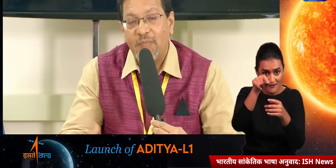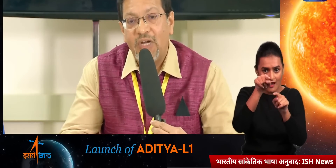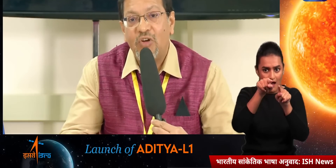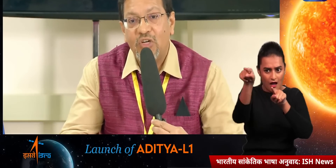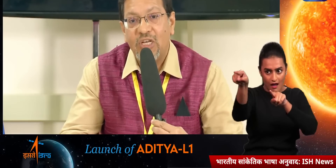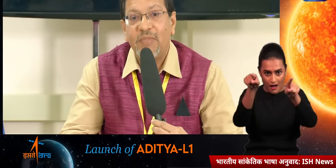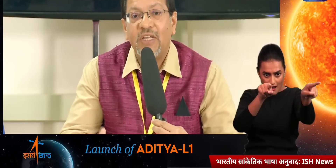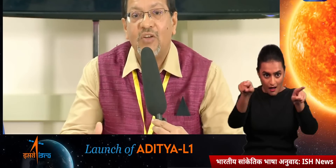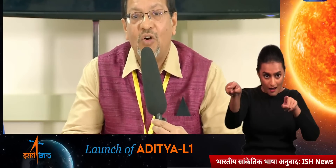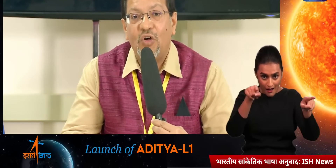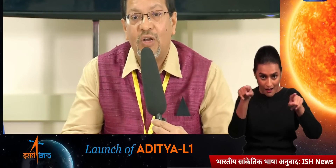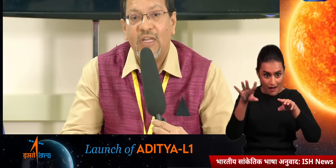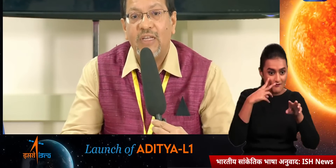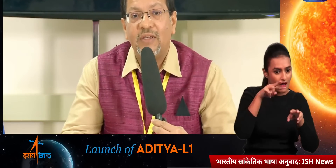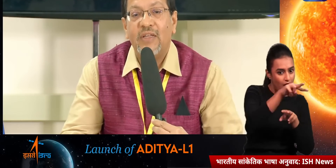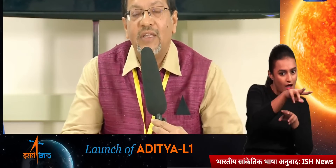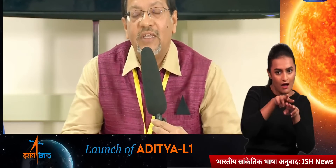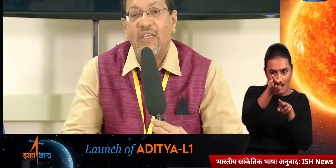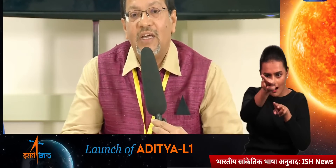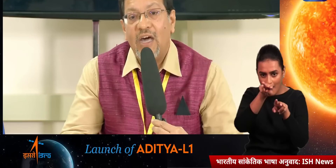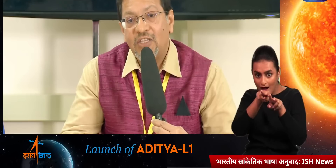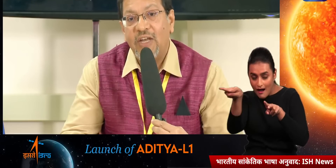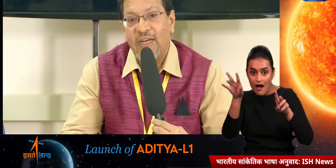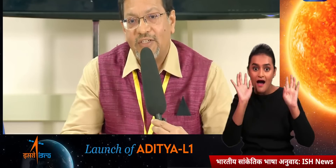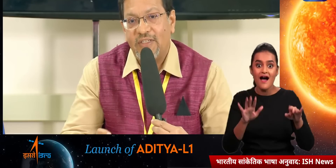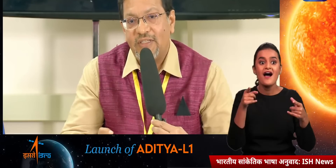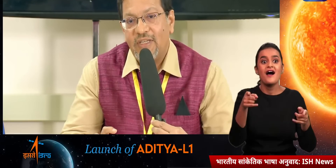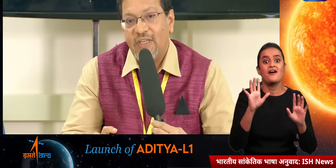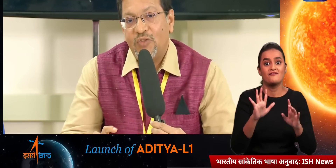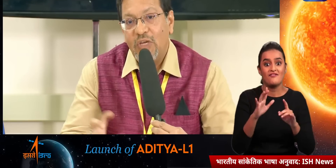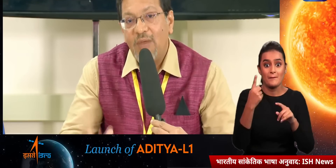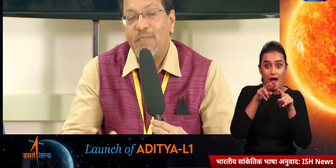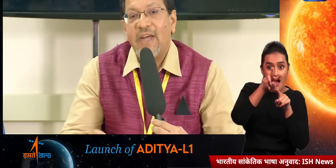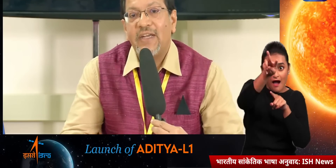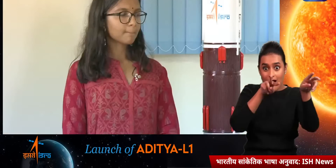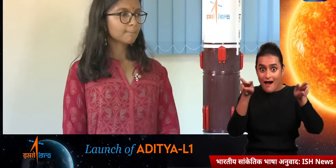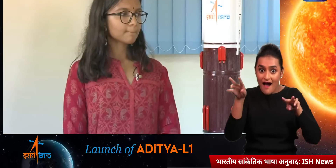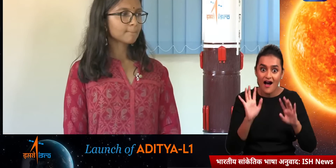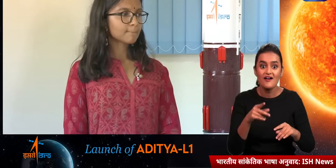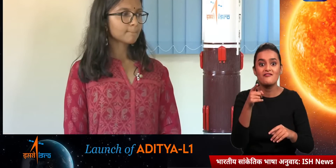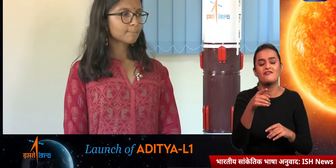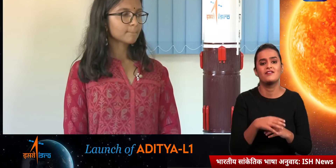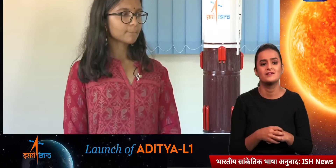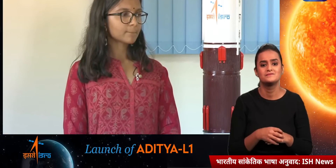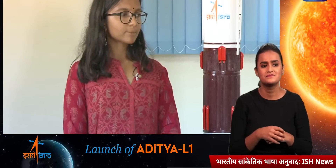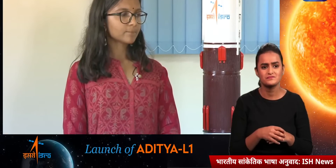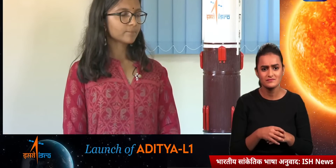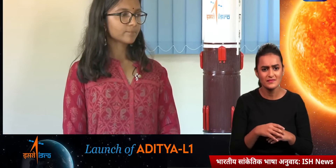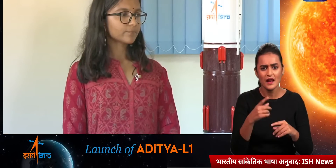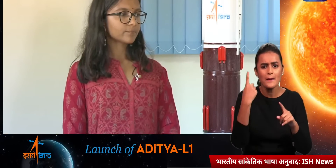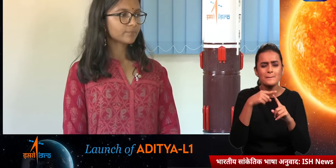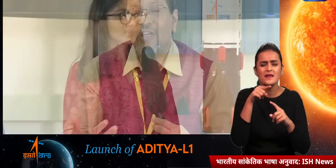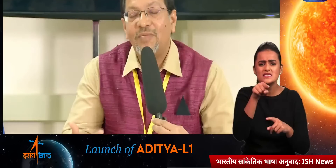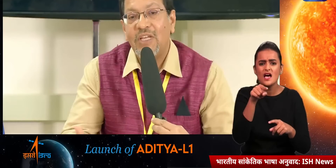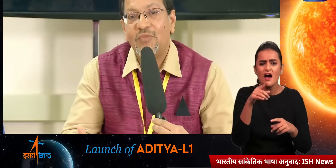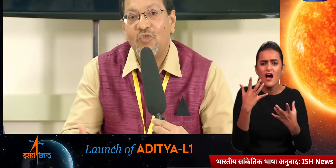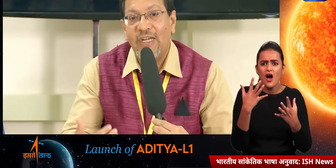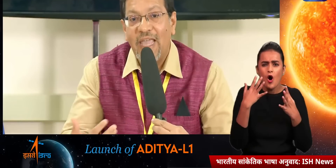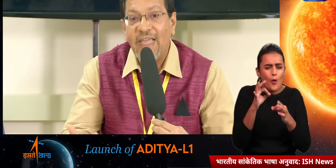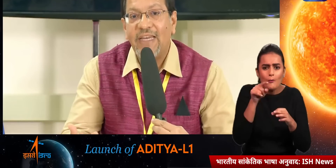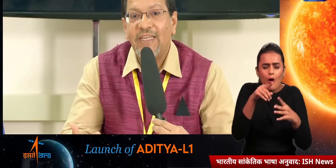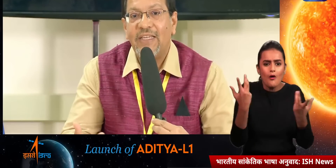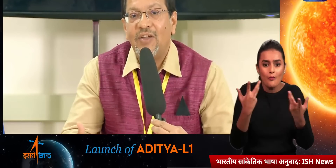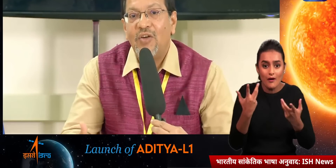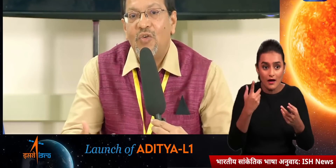example, perpendicular to ecliptic or in the earth directions. The impact is that we need to see when the sun becomes